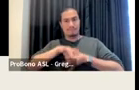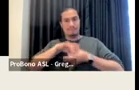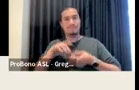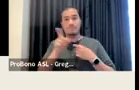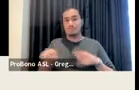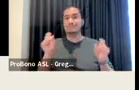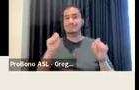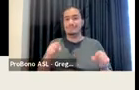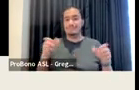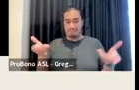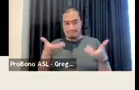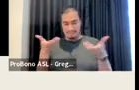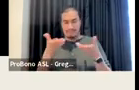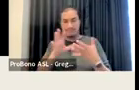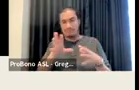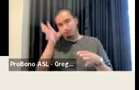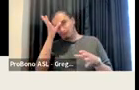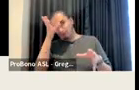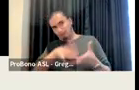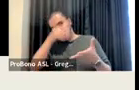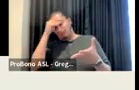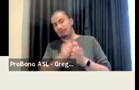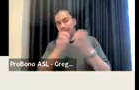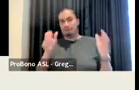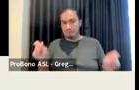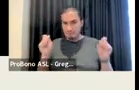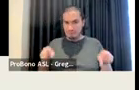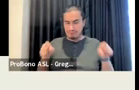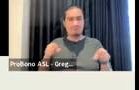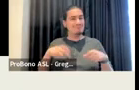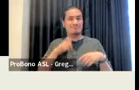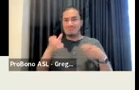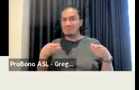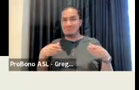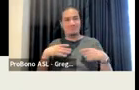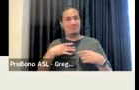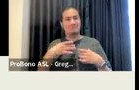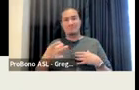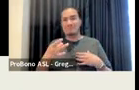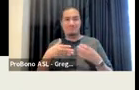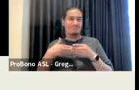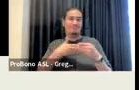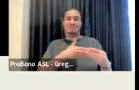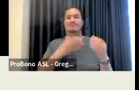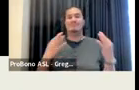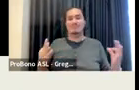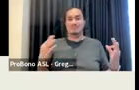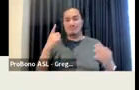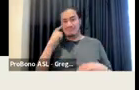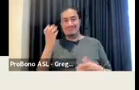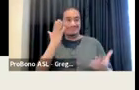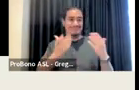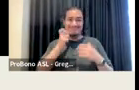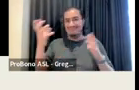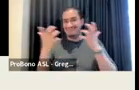you can be here and hear and absorb as much as you can. I don't like to lead guided meditations because what works for some people doesn't work for other people.